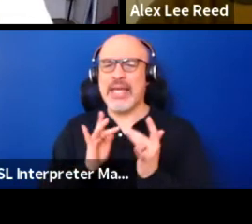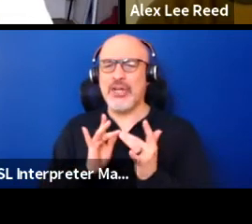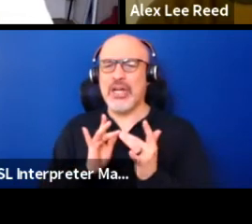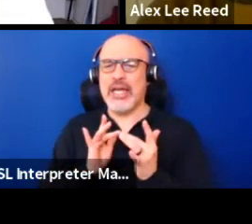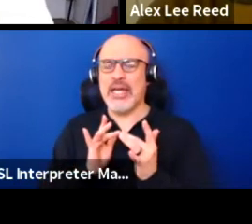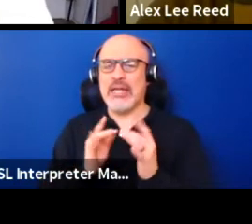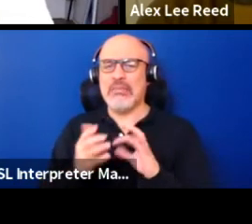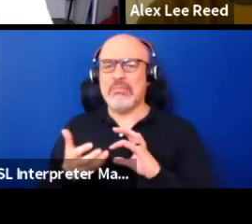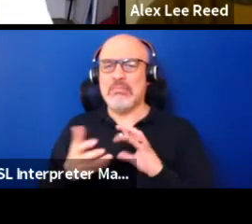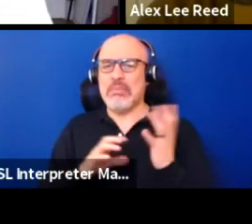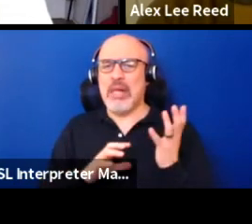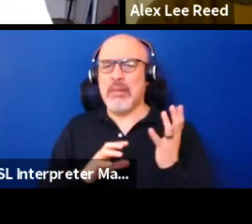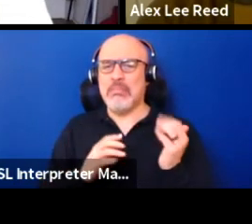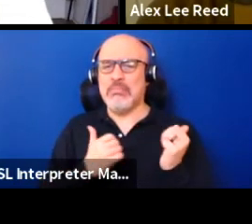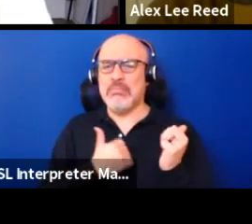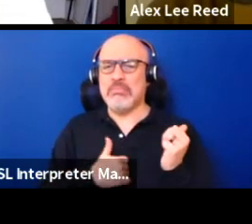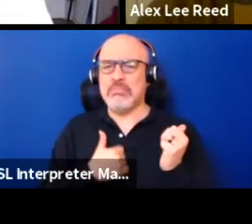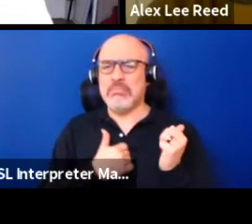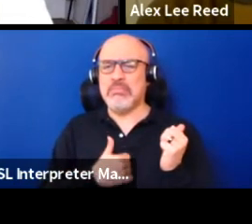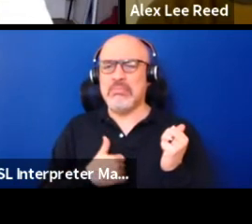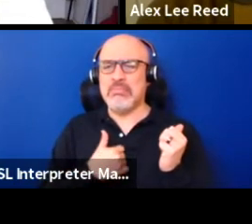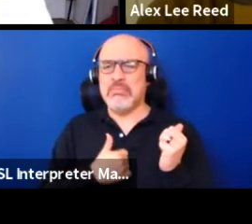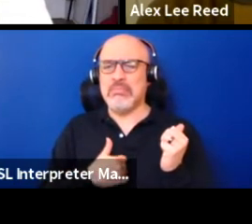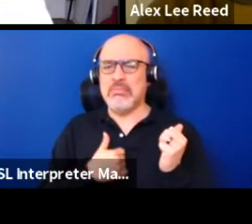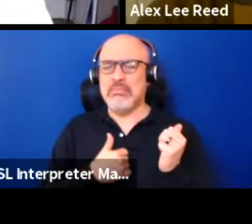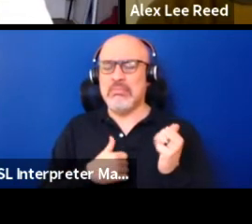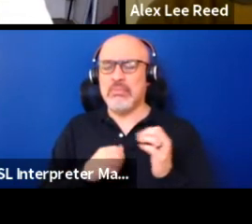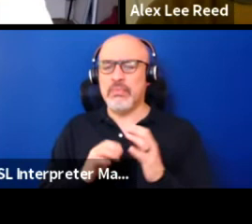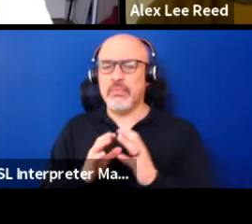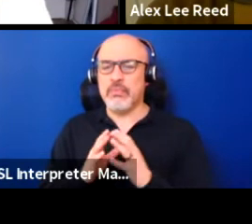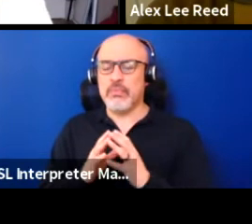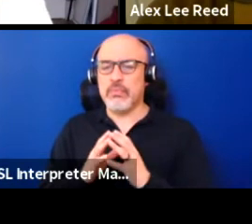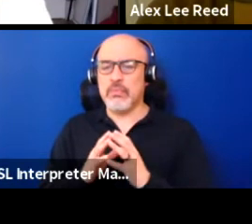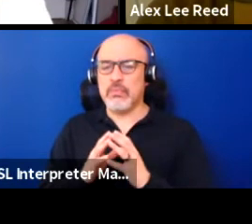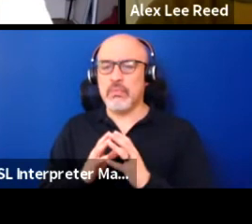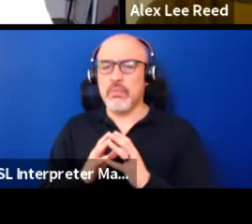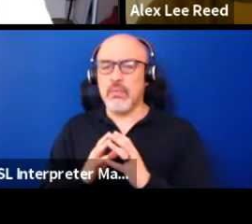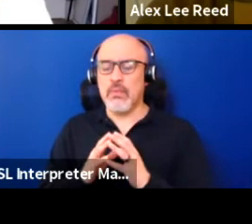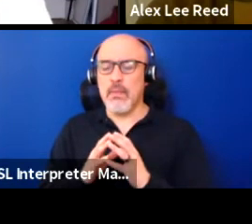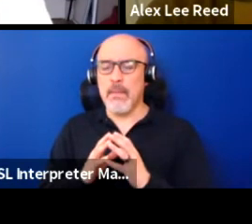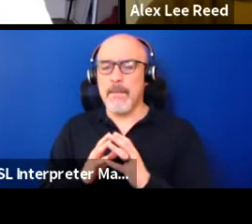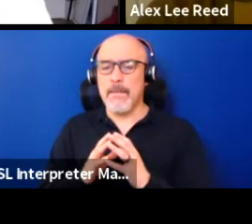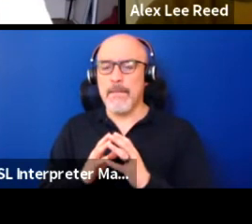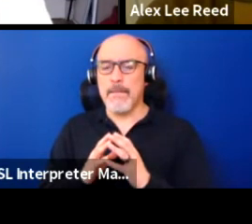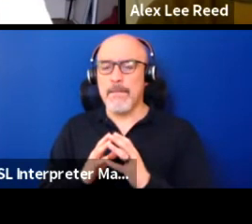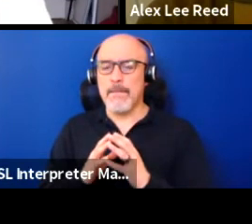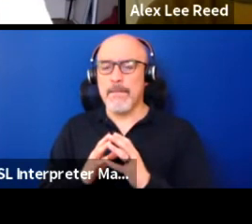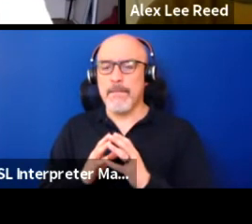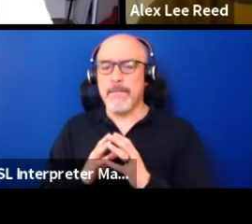about that. My internet is weird. But I think